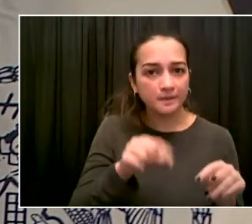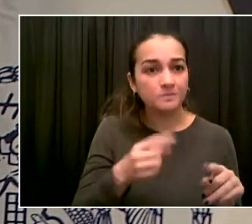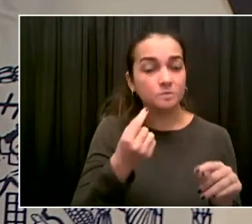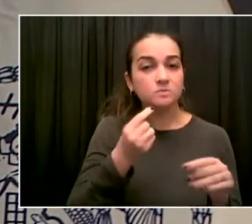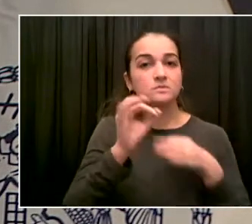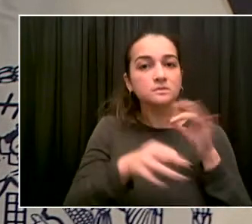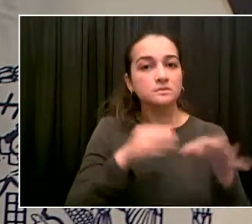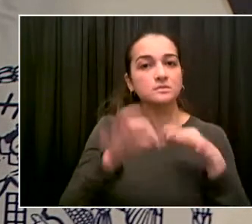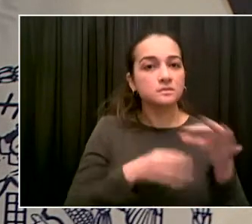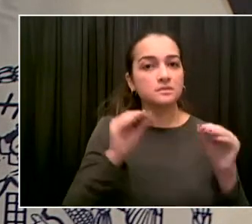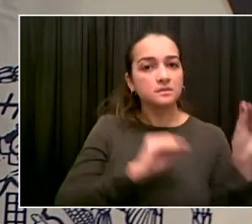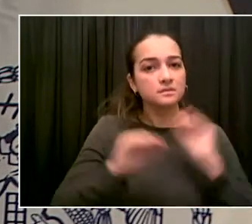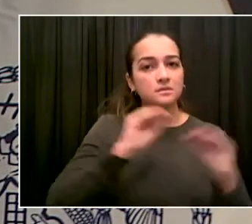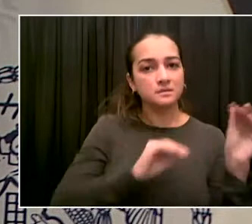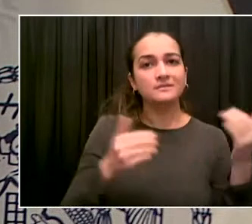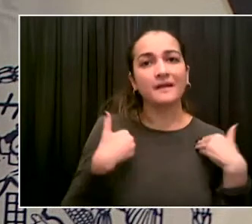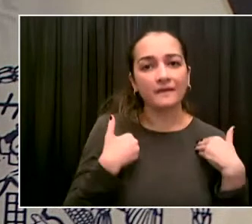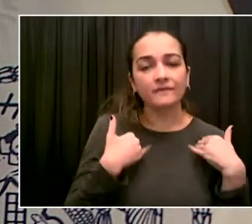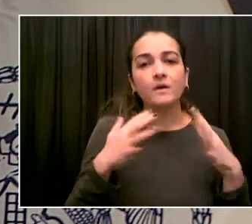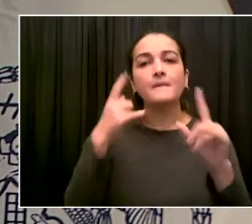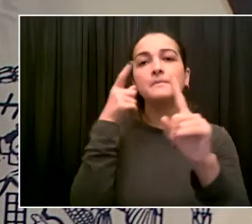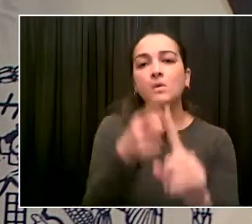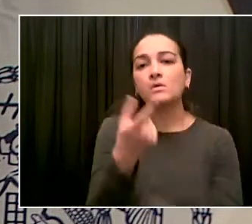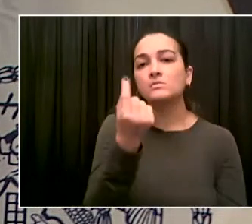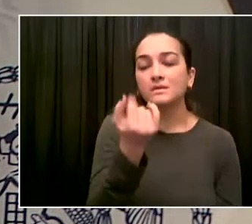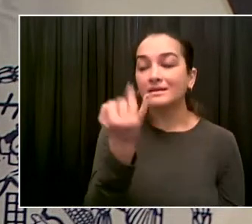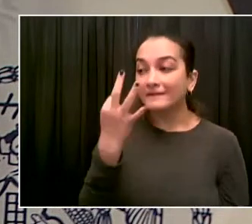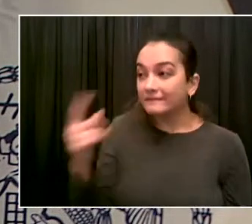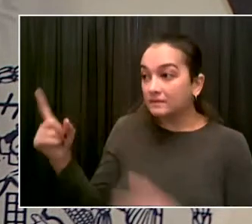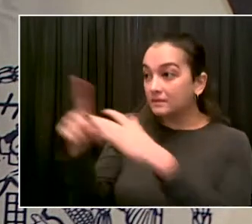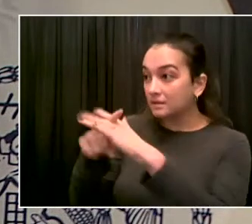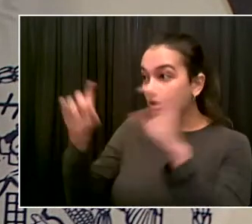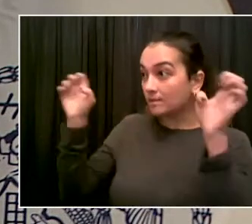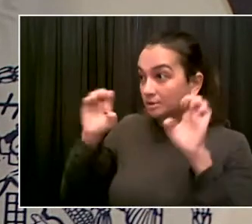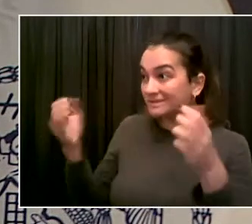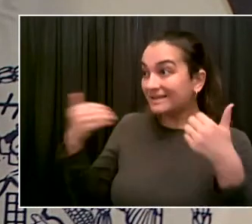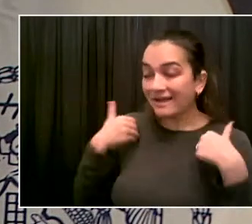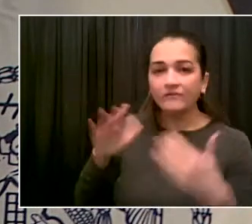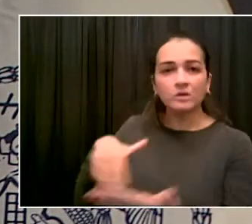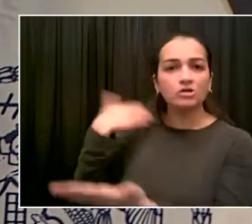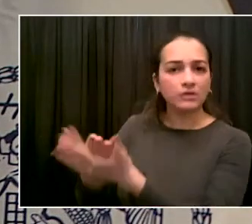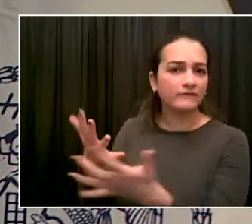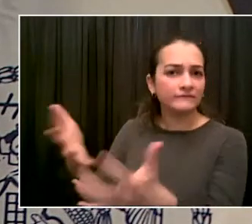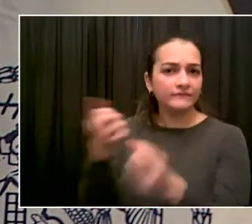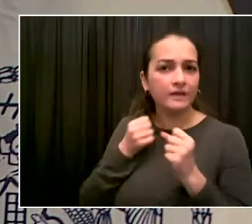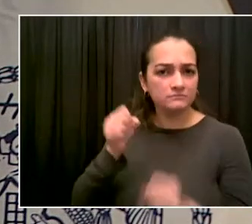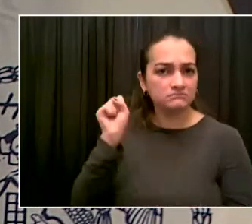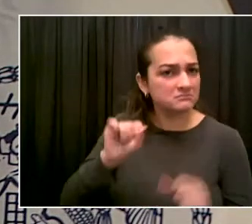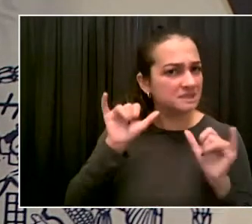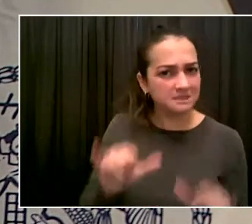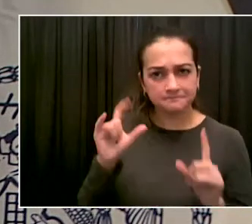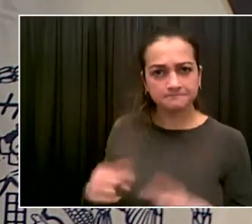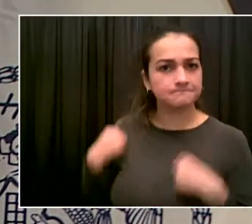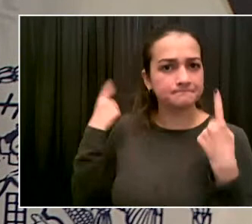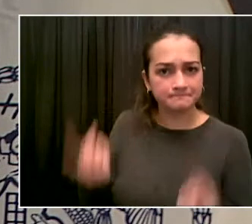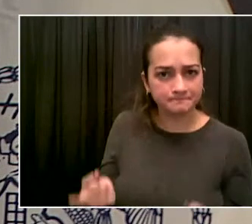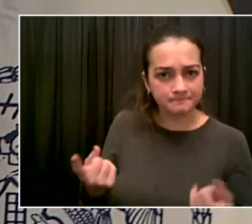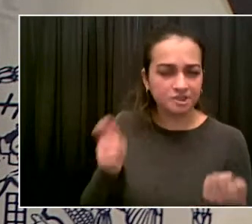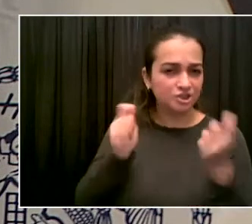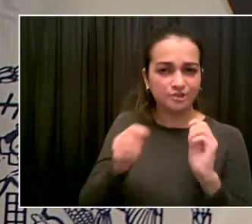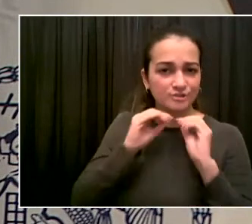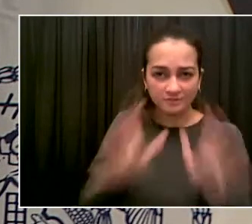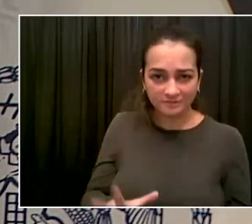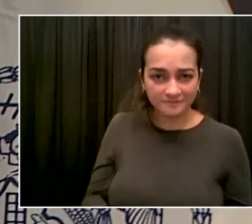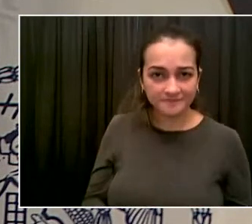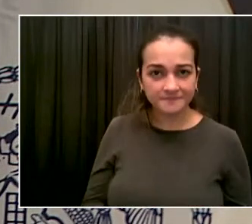So yeah, there's some people out for sure, and that has affected some companies. But remember, it's a huge department with